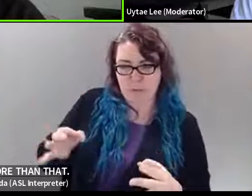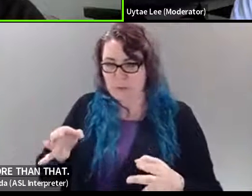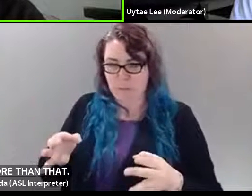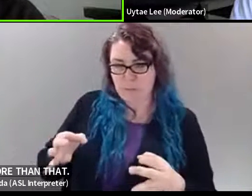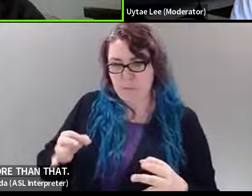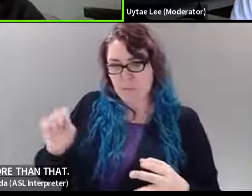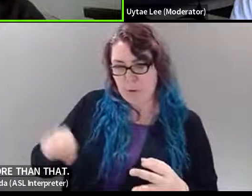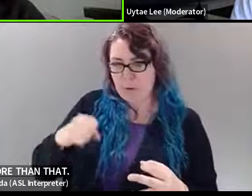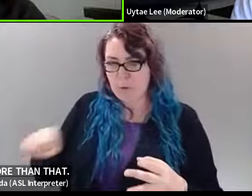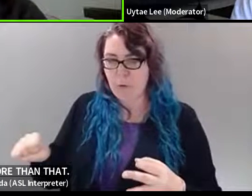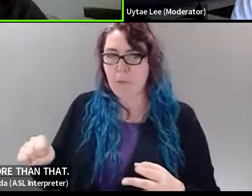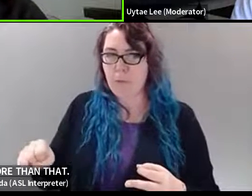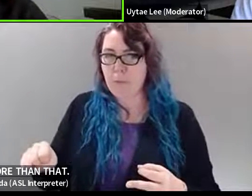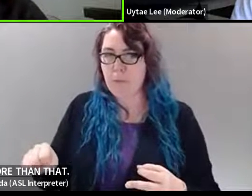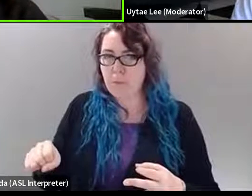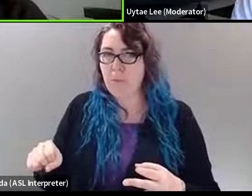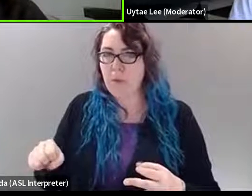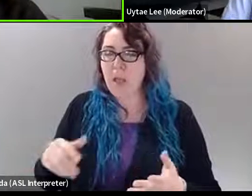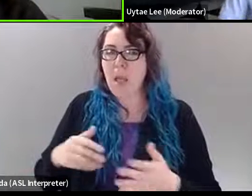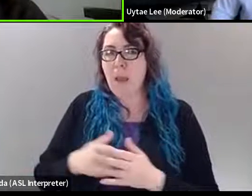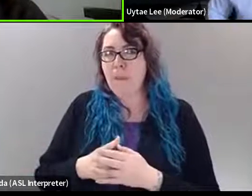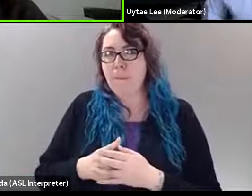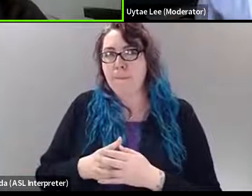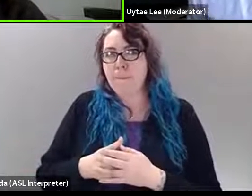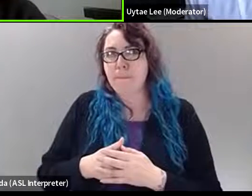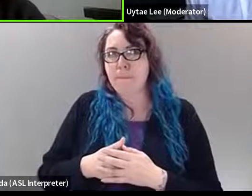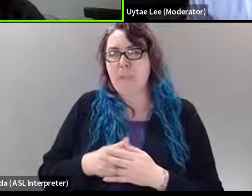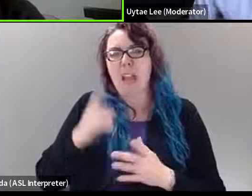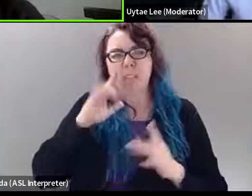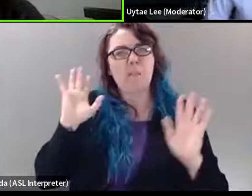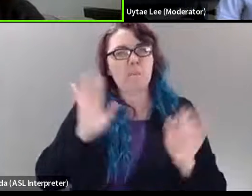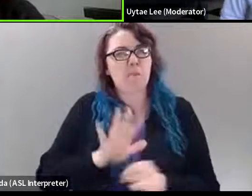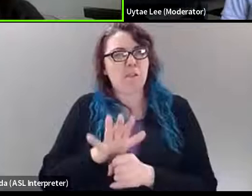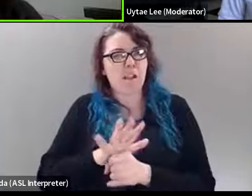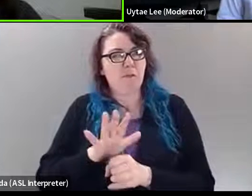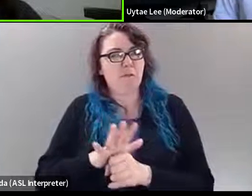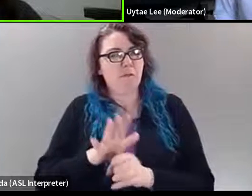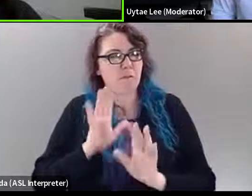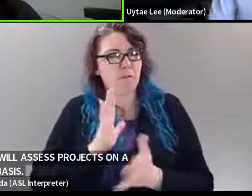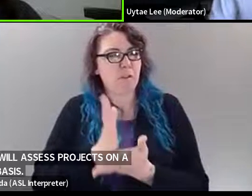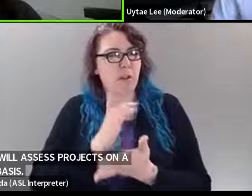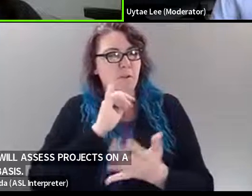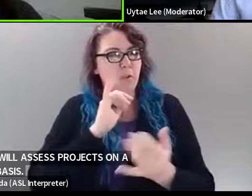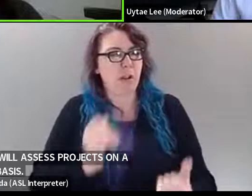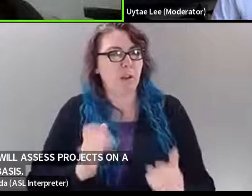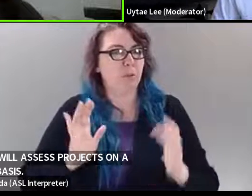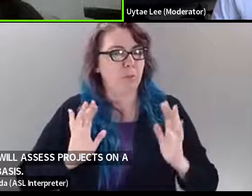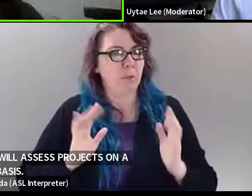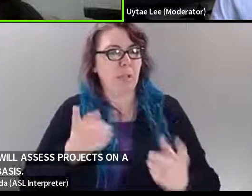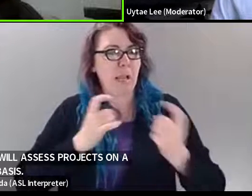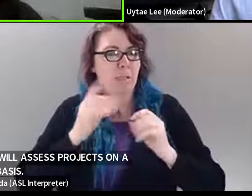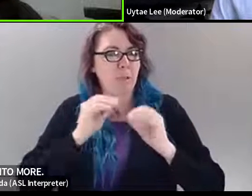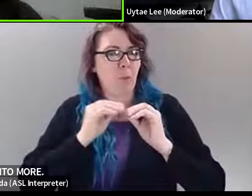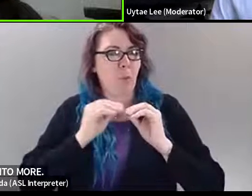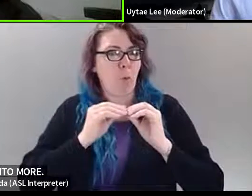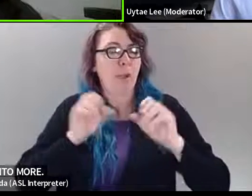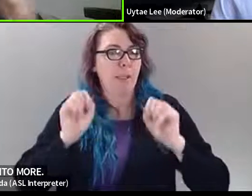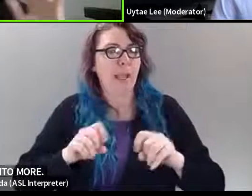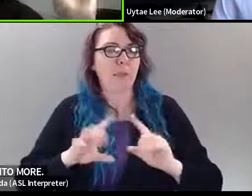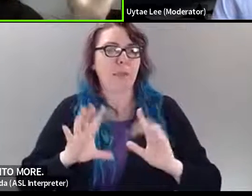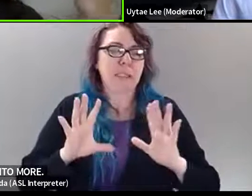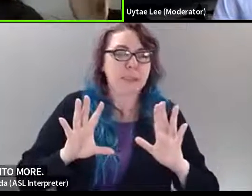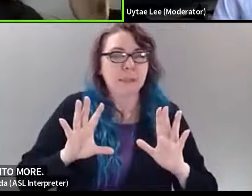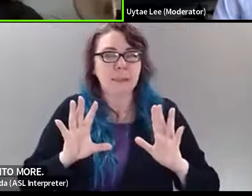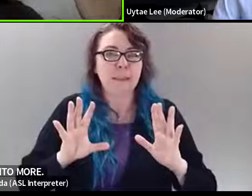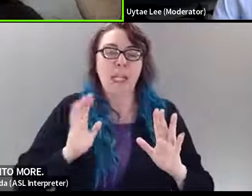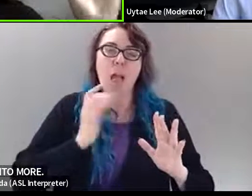I'm hesitant to go into more. I would actually kind of rather leave it there for now. We can get into some of the weeds because, again, our